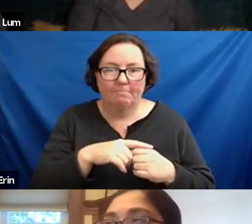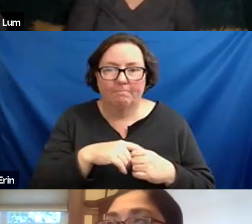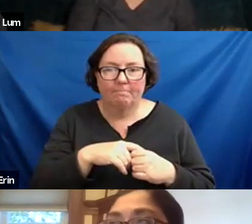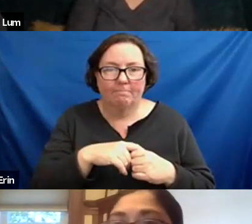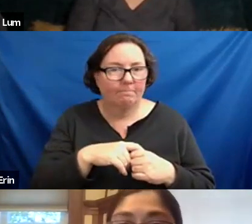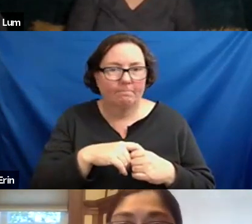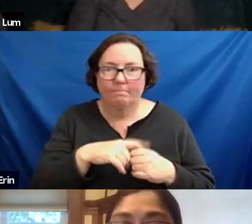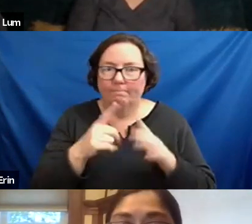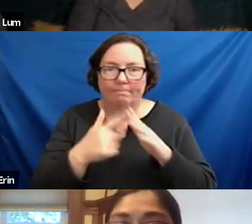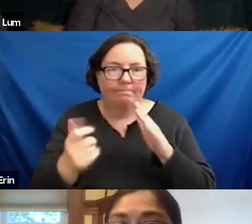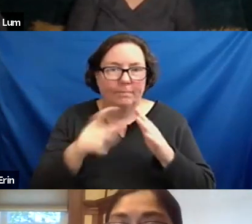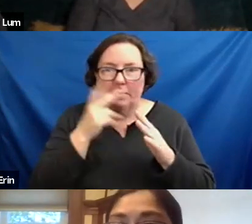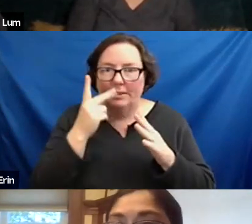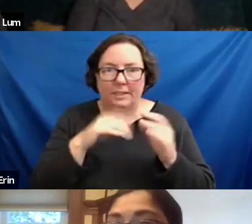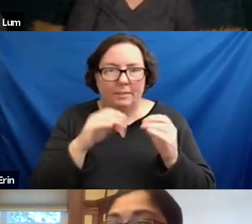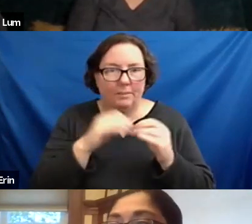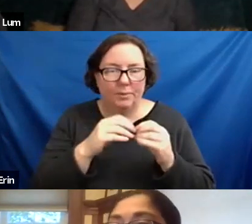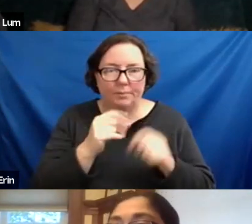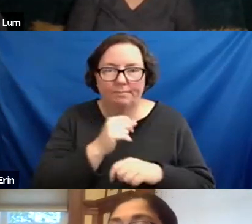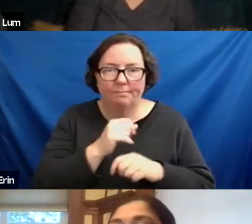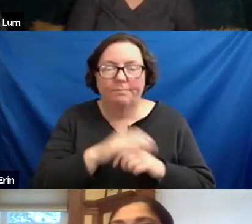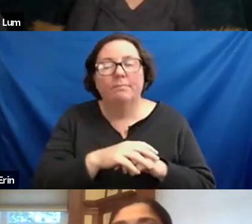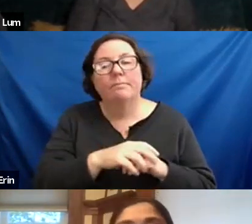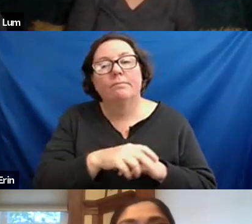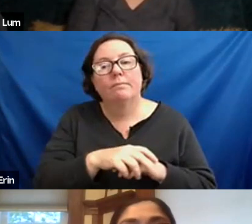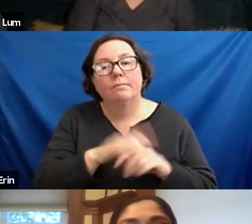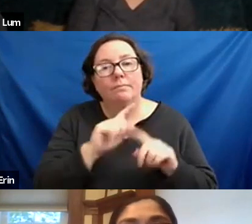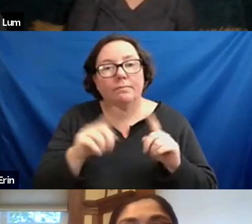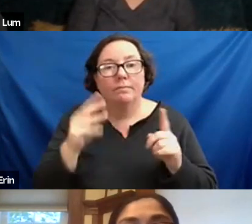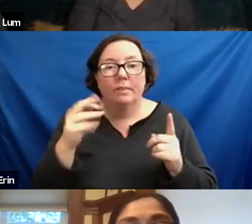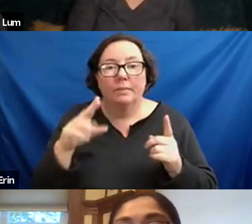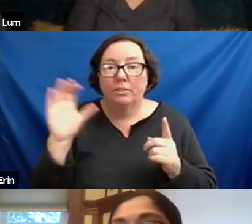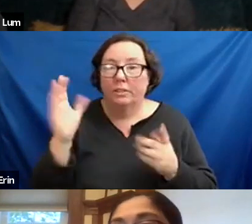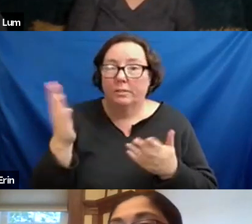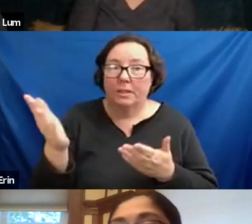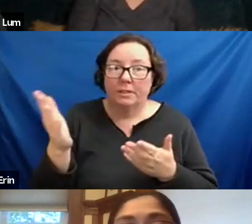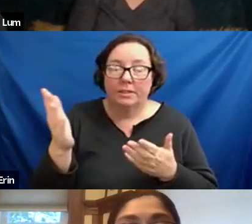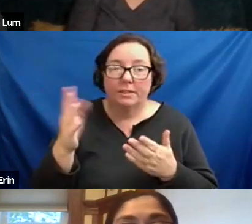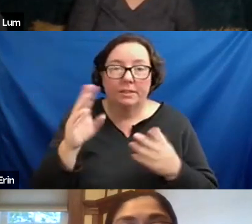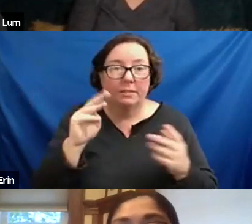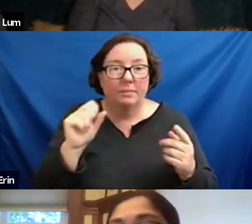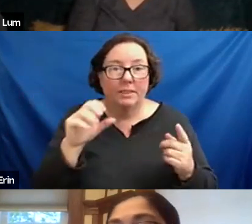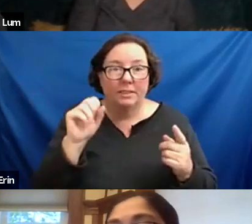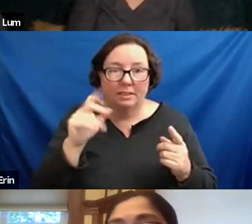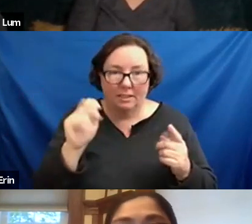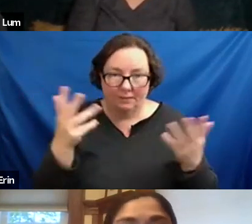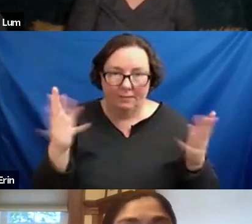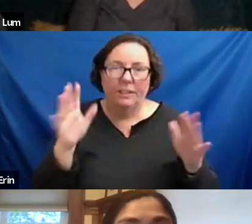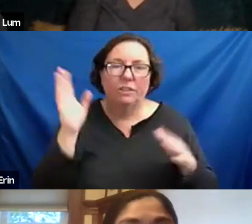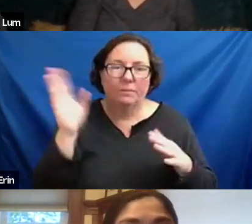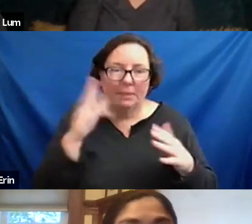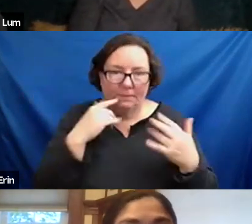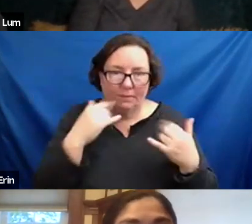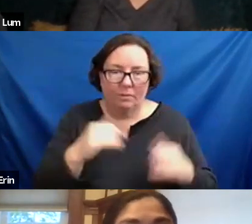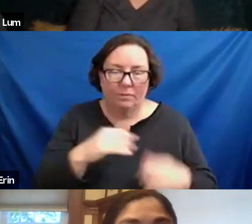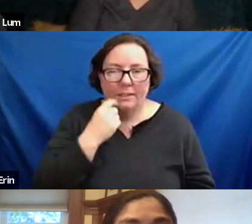Yeah, I don't see, he's not there anymore. So Mr. Contempasis, Ms. Sullivan, that concludes our speaker for